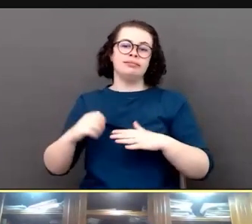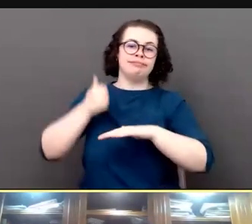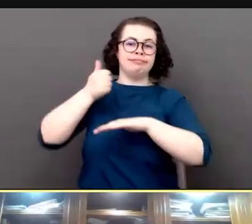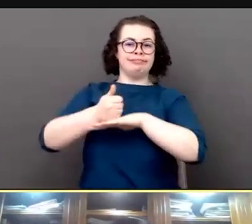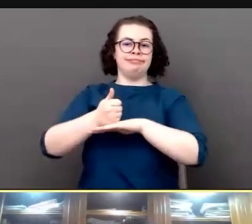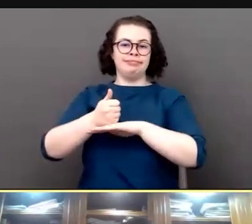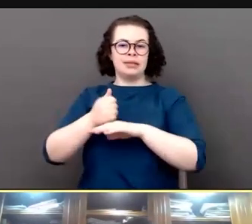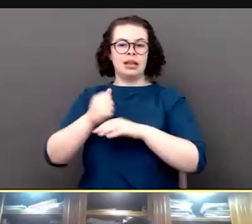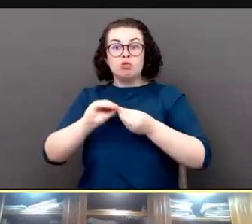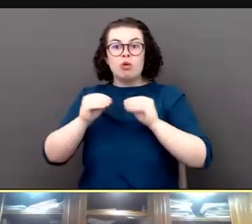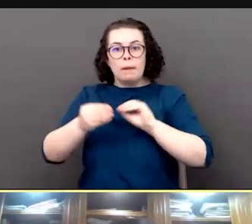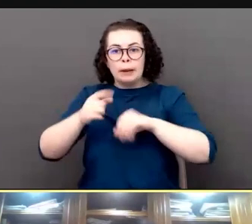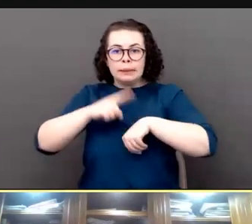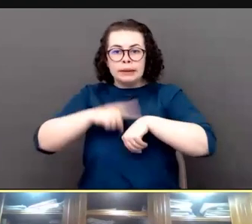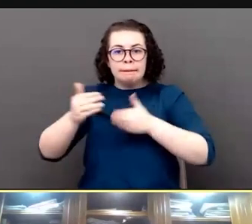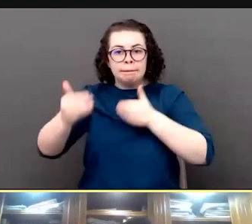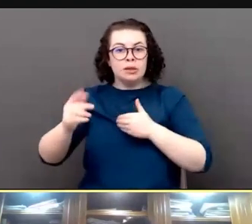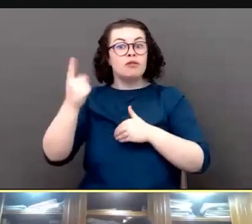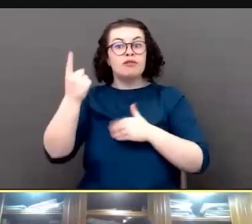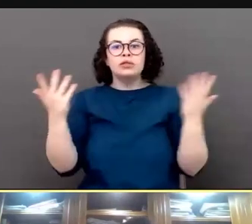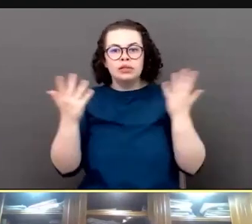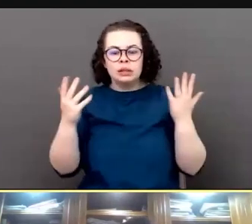first we needed to know what was available, and